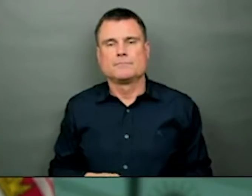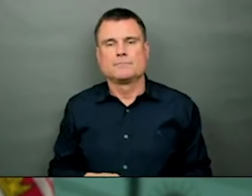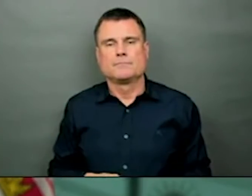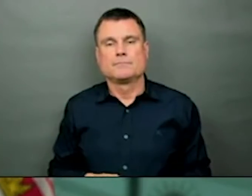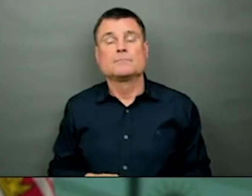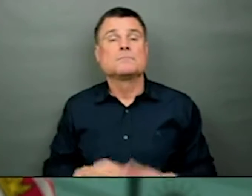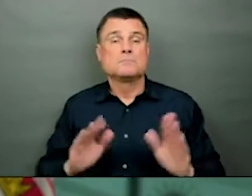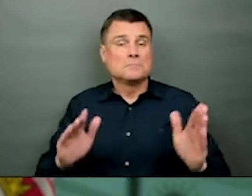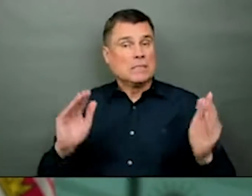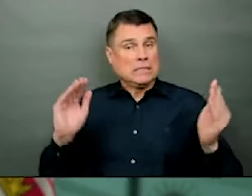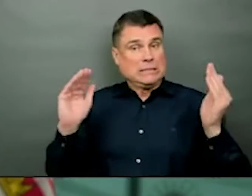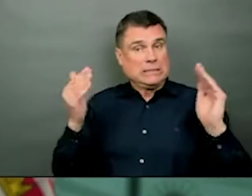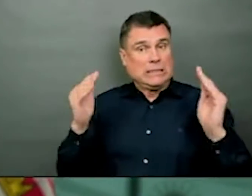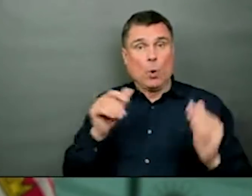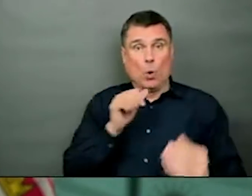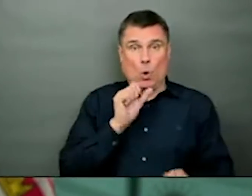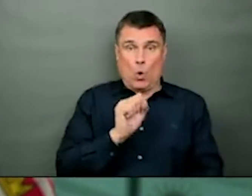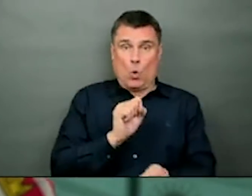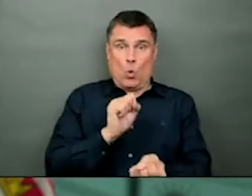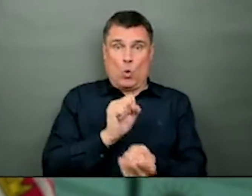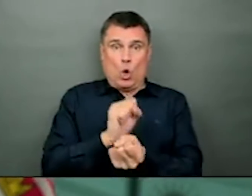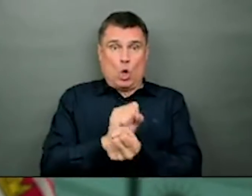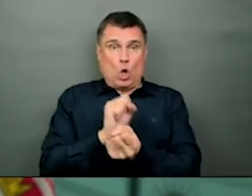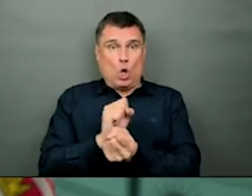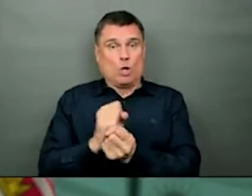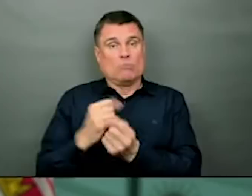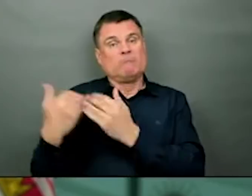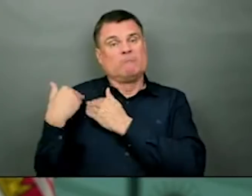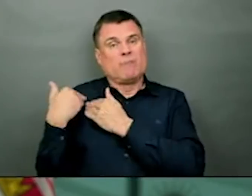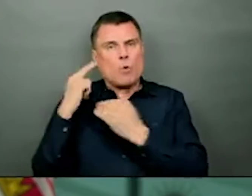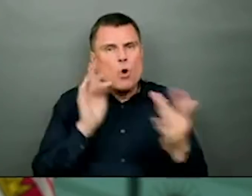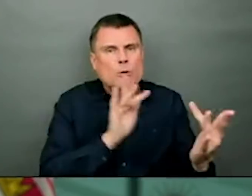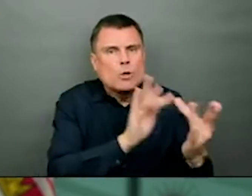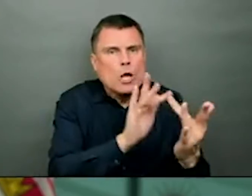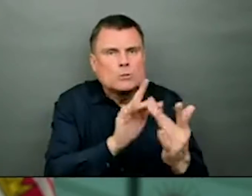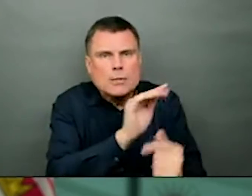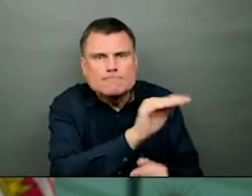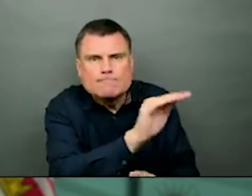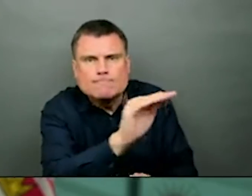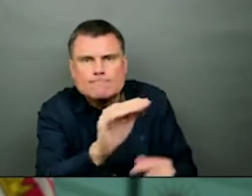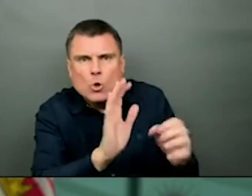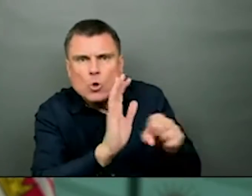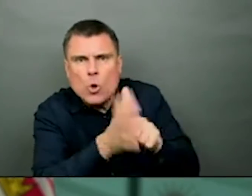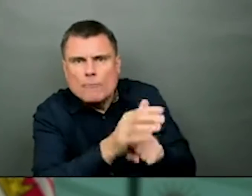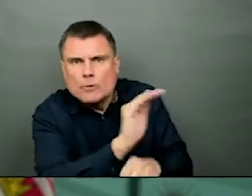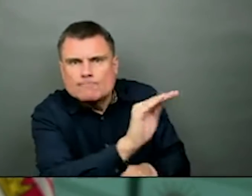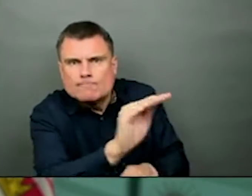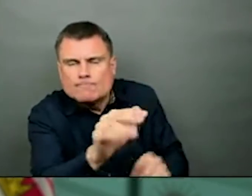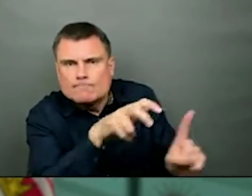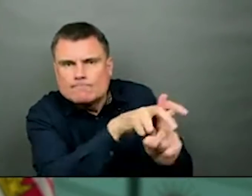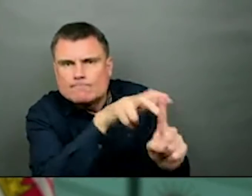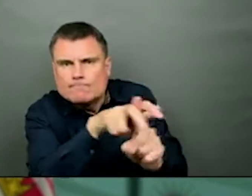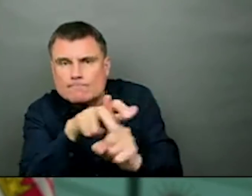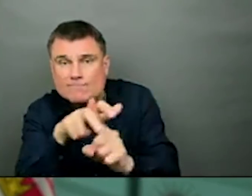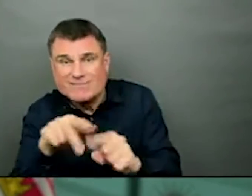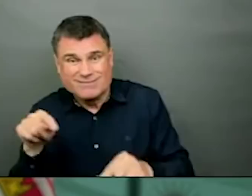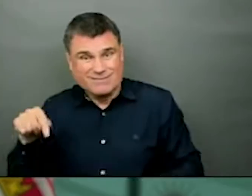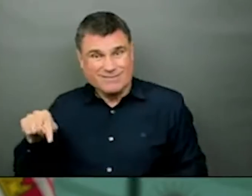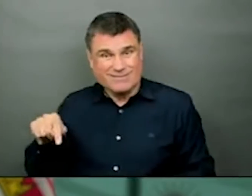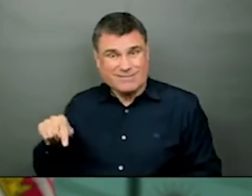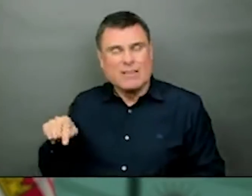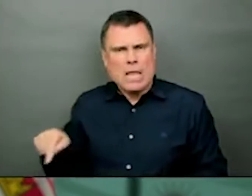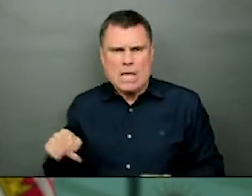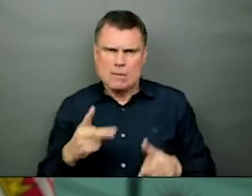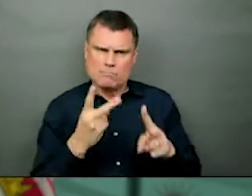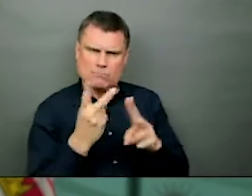and it's really that number that gets about 40 to 50% higher. So we know that if you've